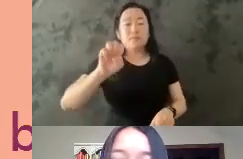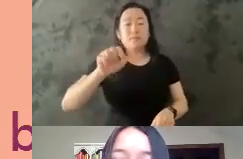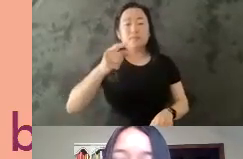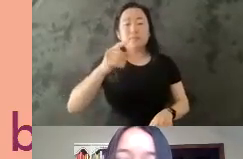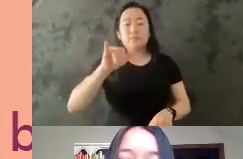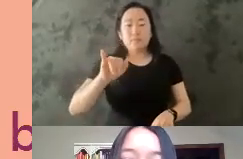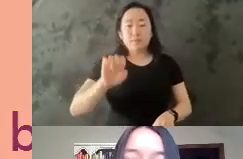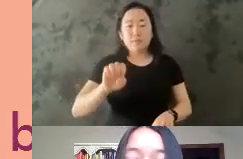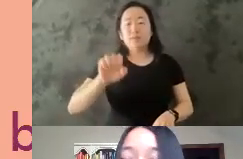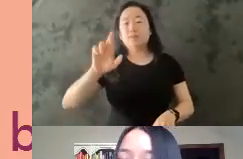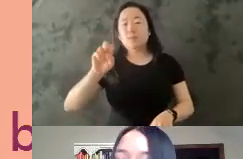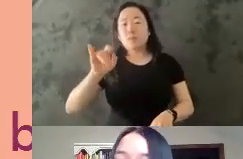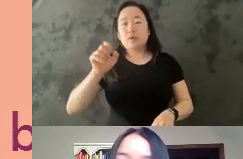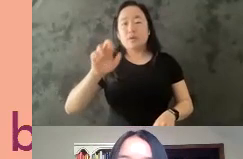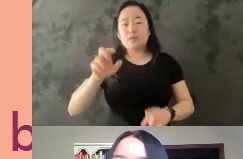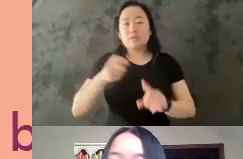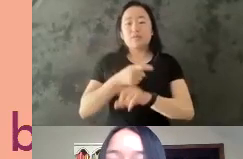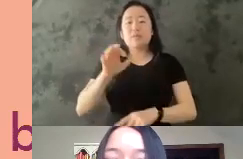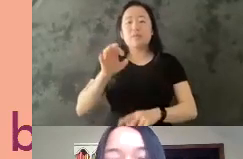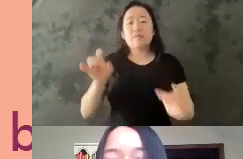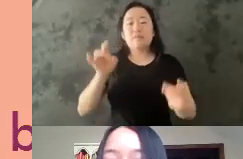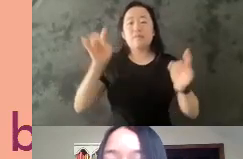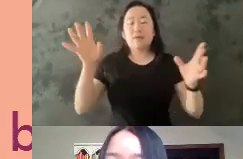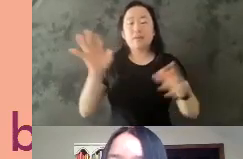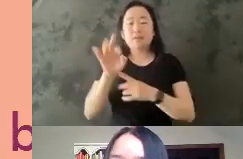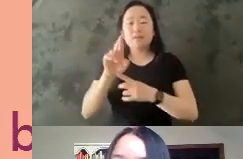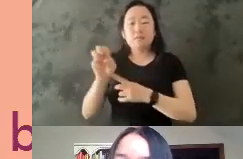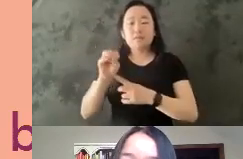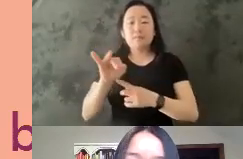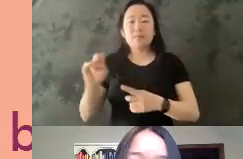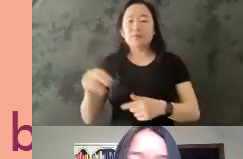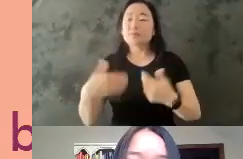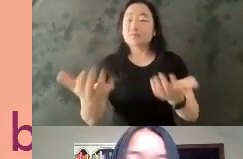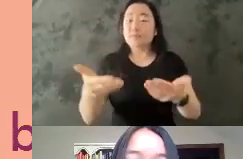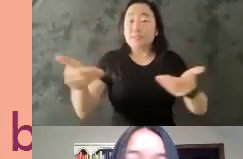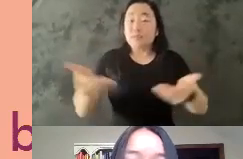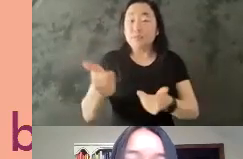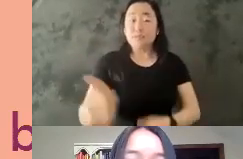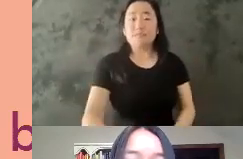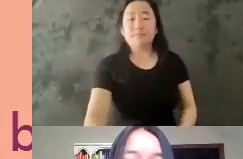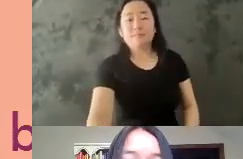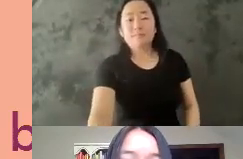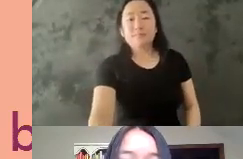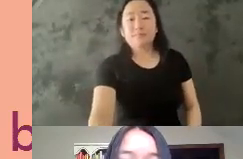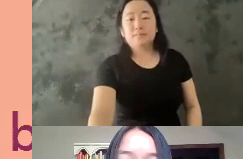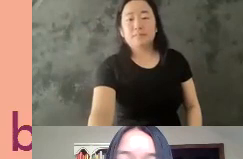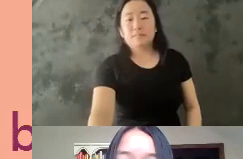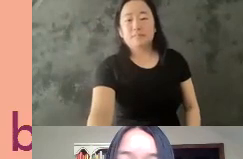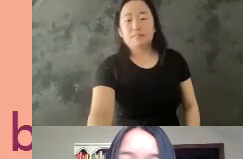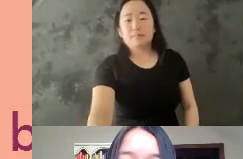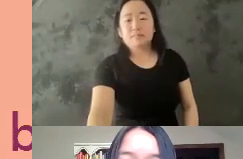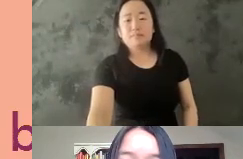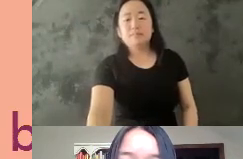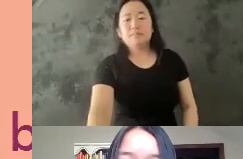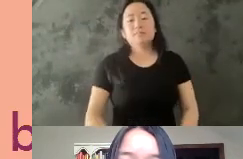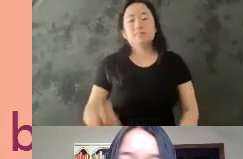Free Minnesota. You're welcome to introduce yourself at this time if you'd like. Good morning, everyone. Thank